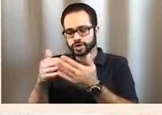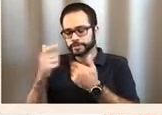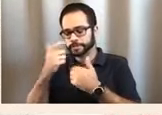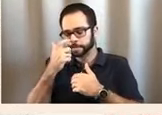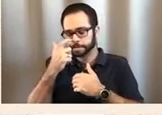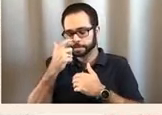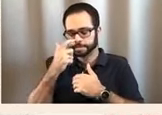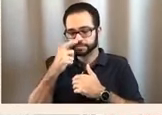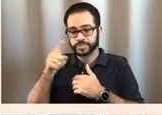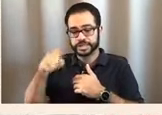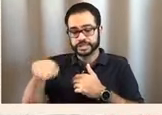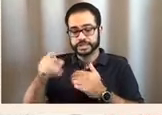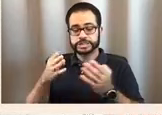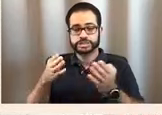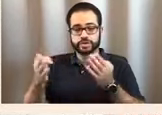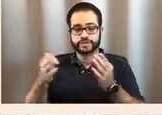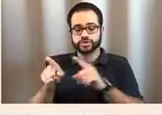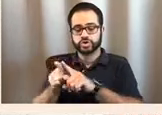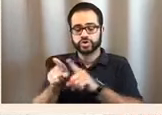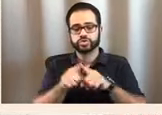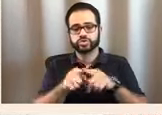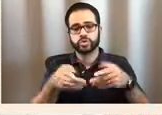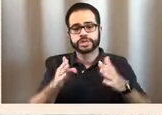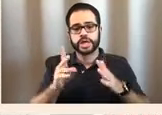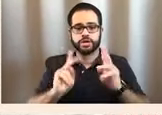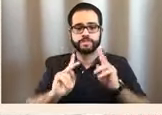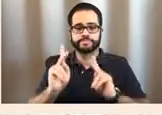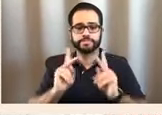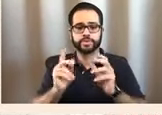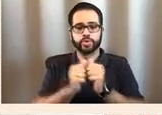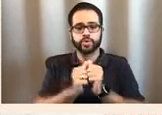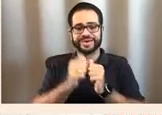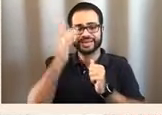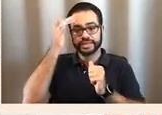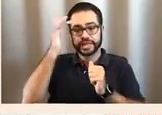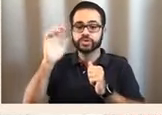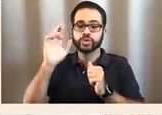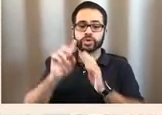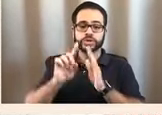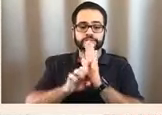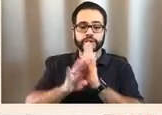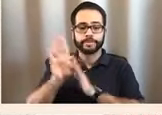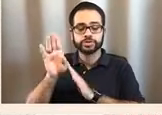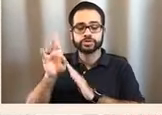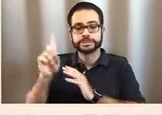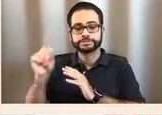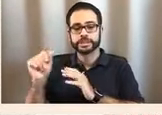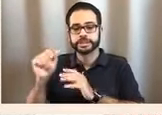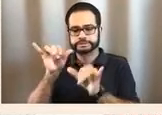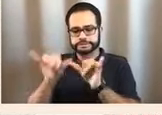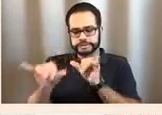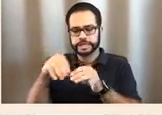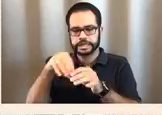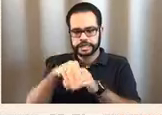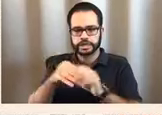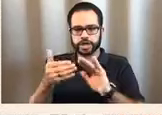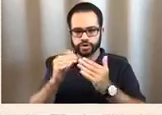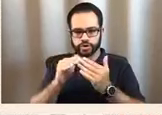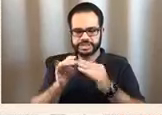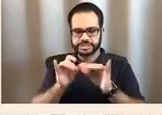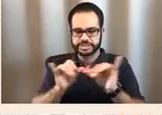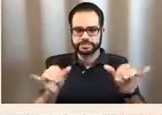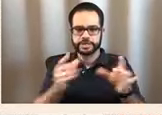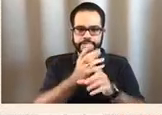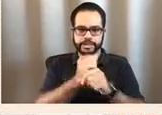services also allow persons with intellectual and developmental disabilities to remain in the community while receiving support for activities